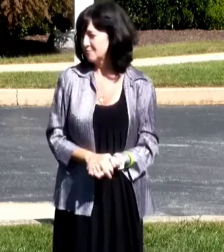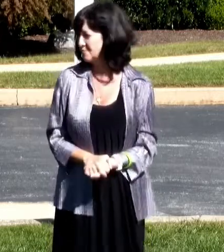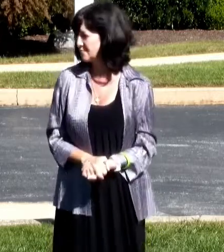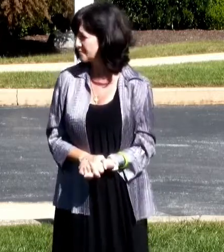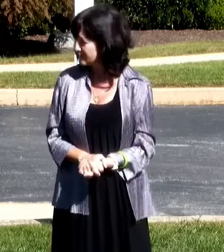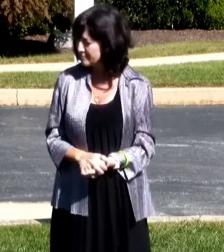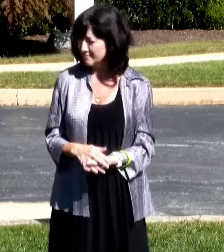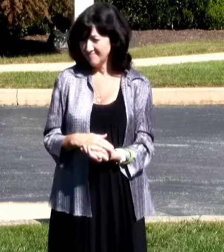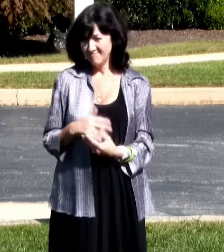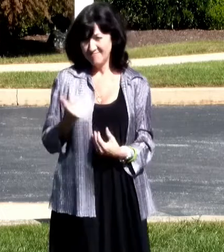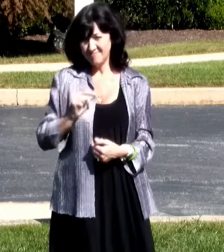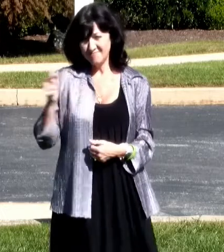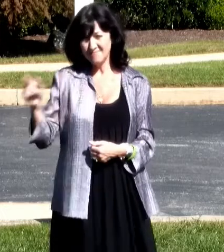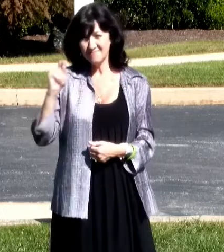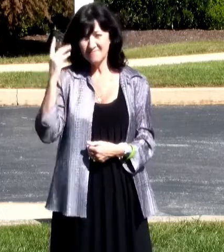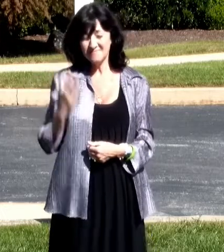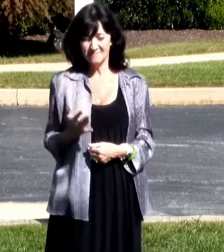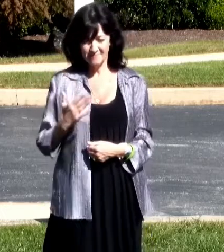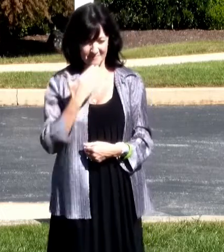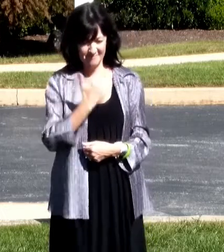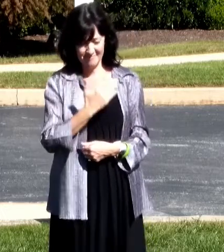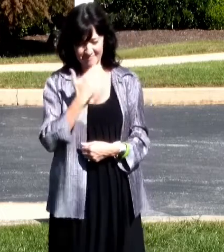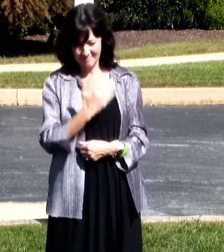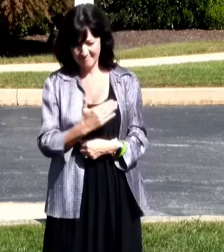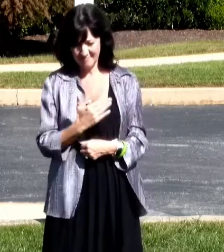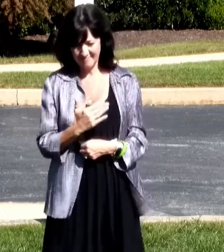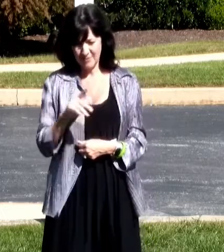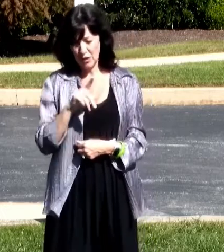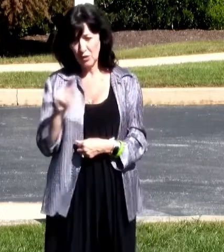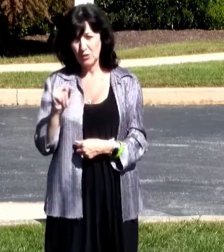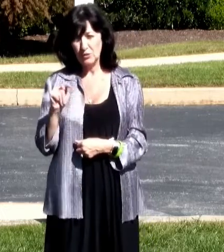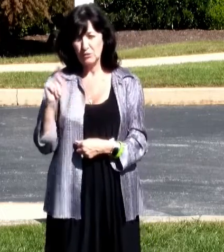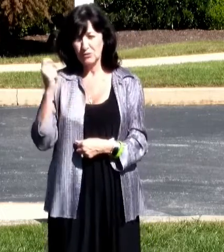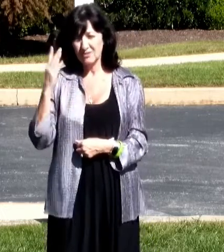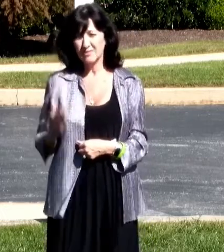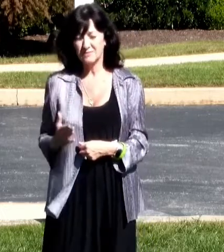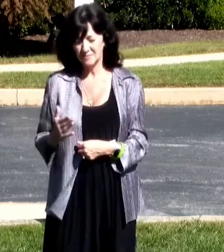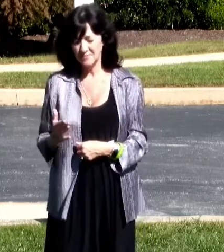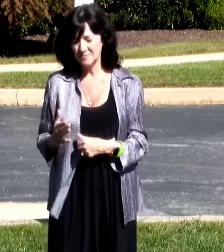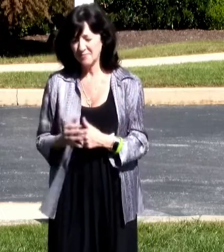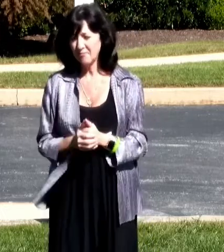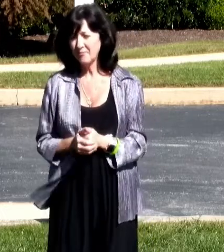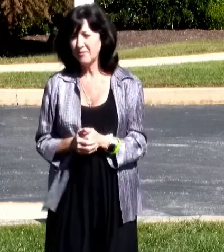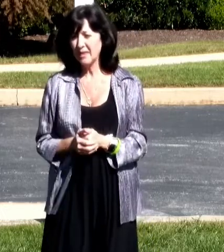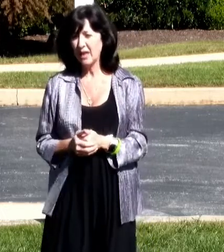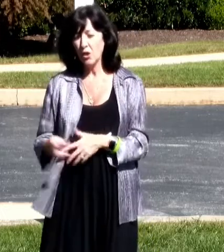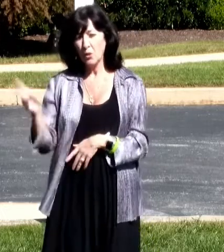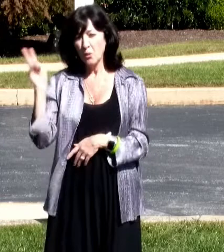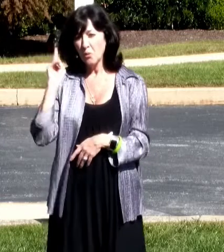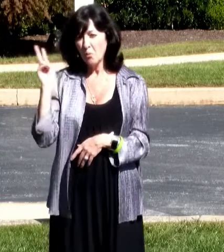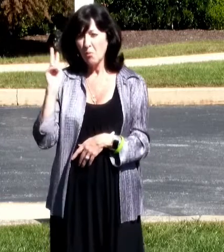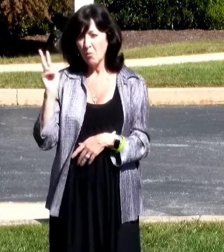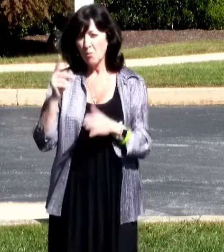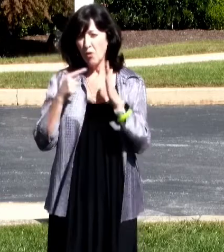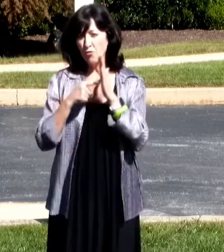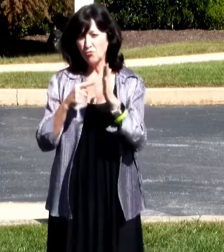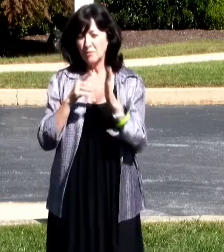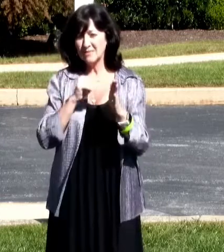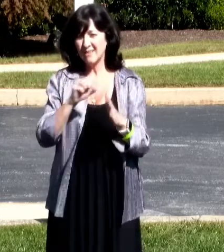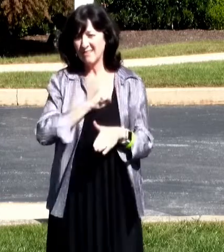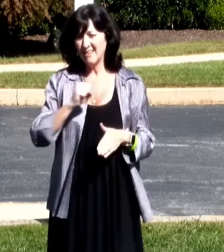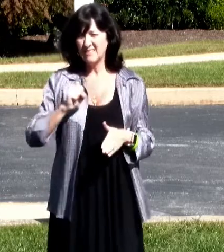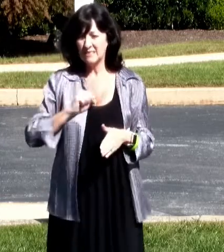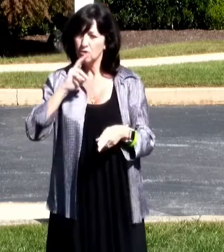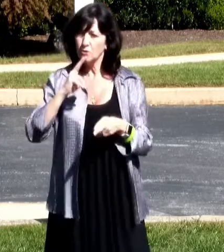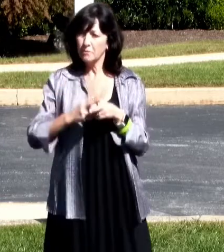Lieutenant Governor. Both Senator Townsend and Representative Bentz have mentioned that this is just the beginning,